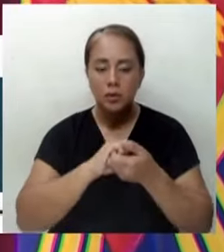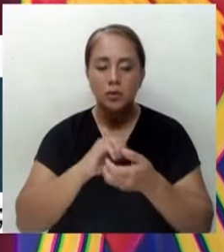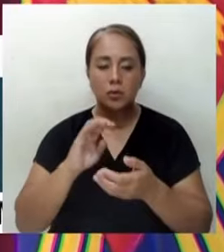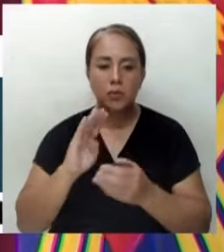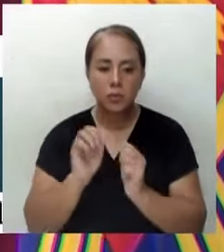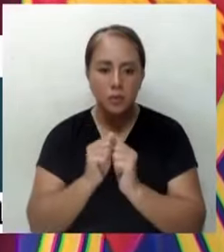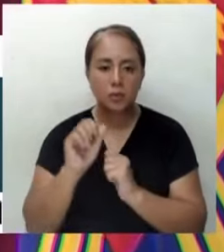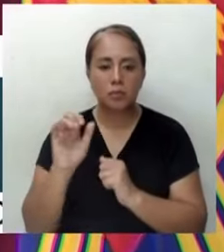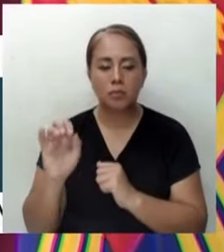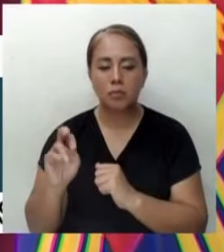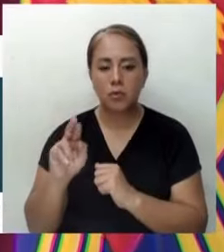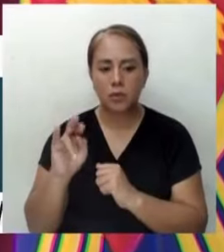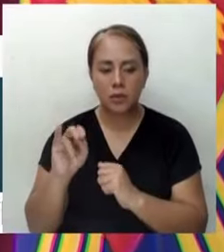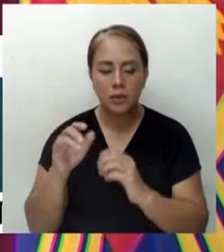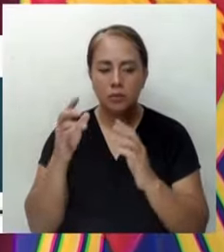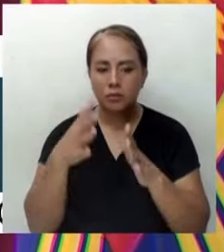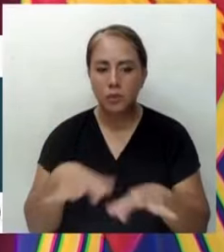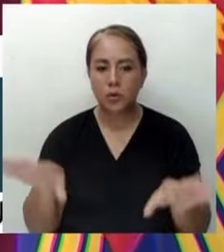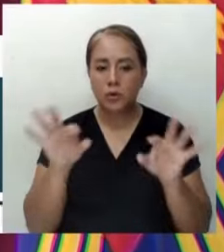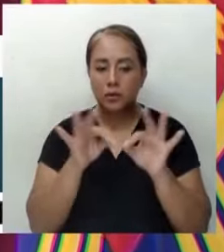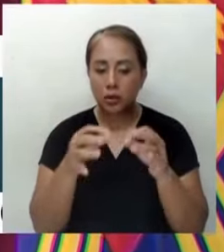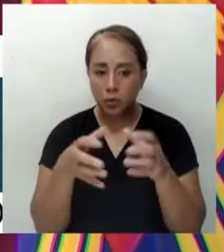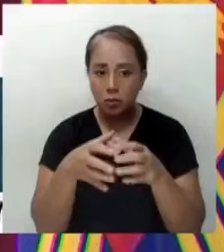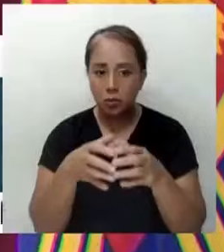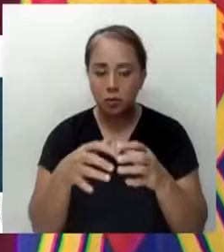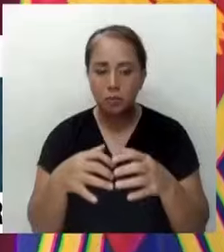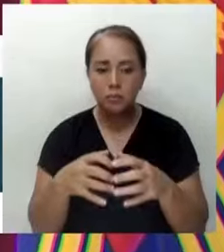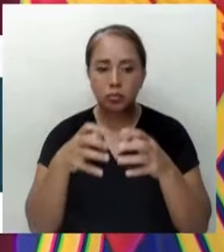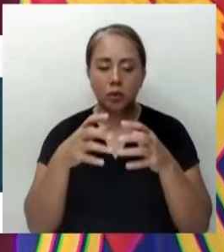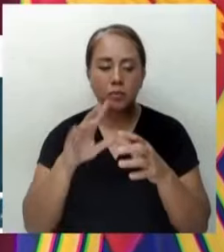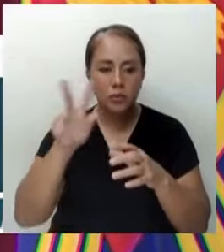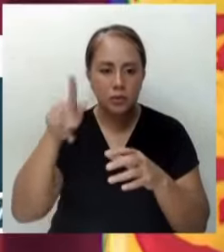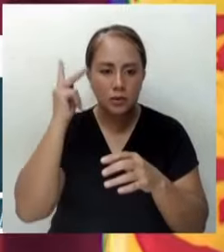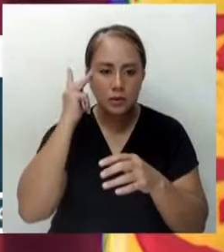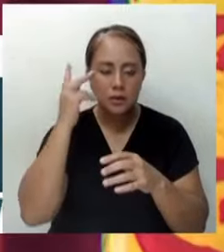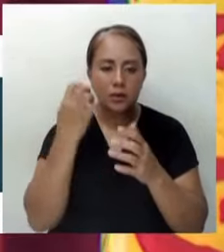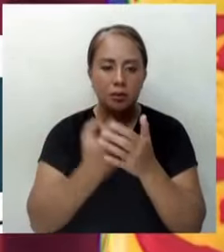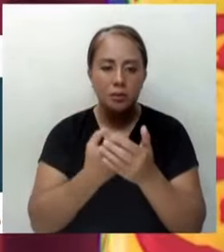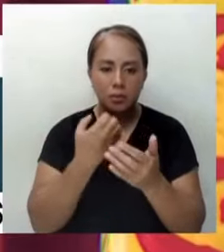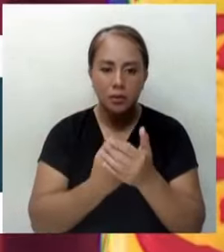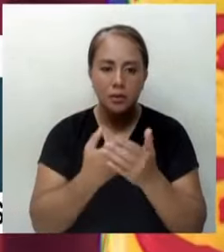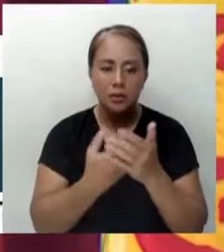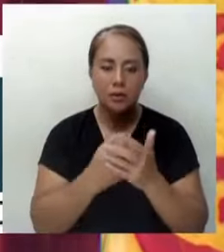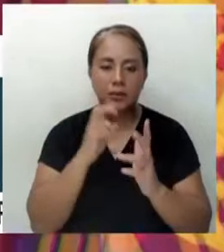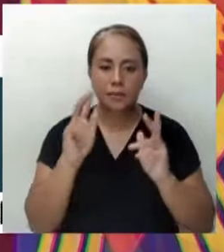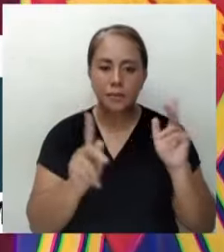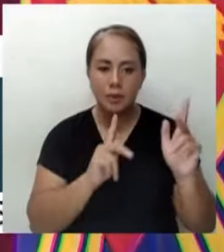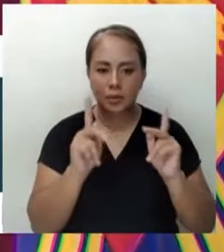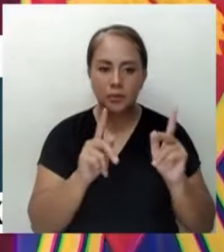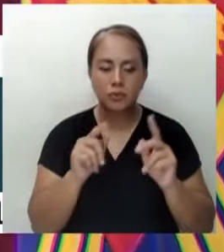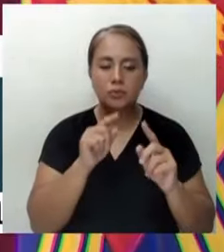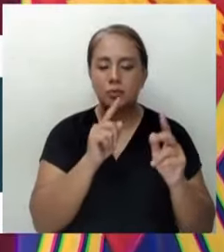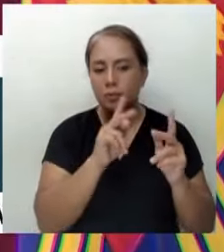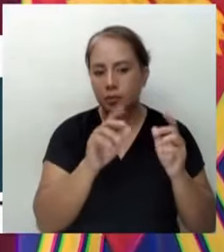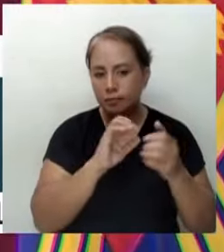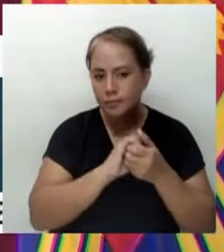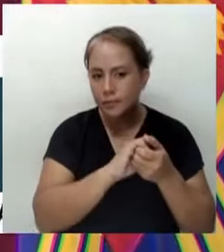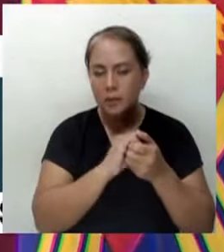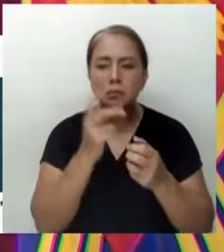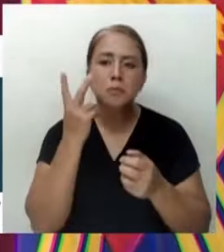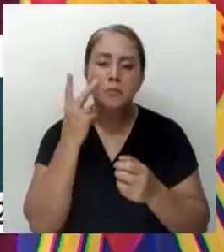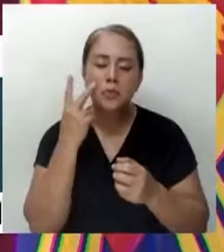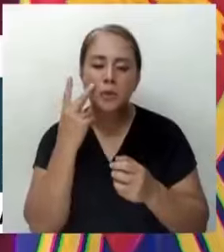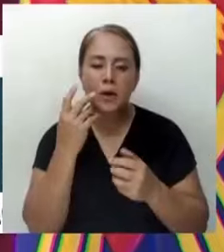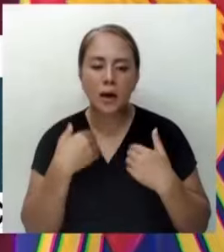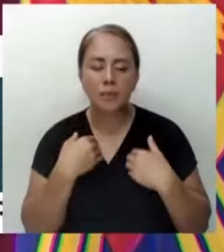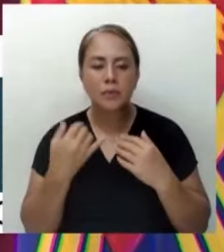these important sectors will further bolster our political, economic, and people-to-people ties. I look forward to securing